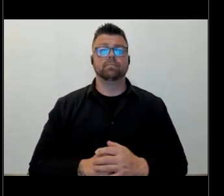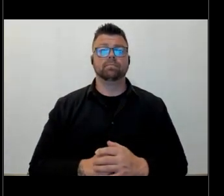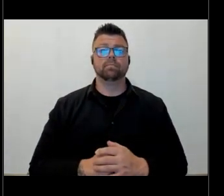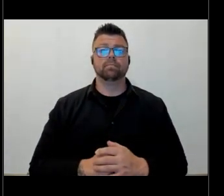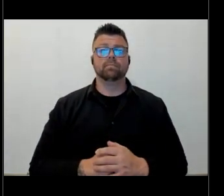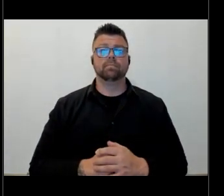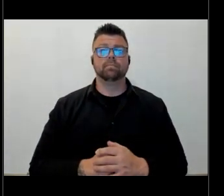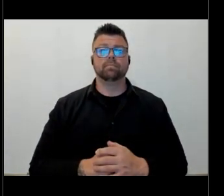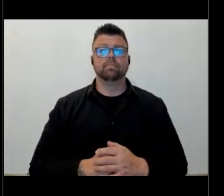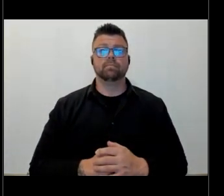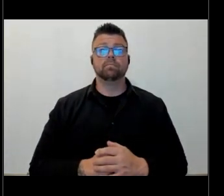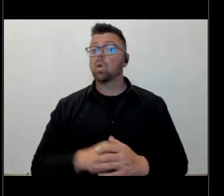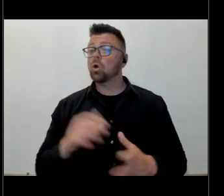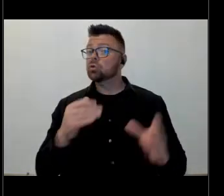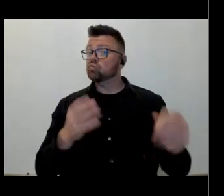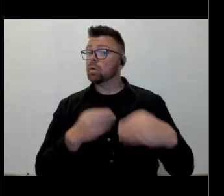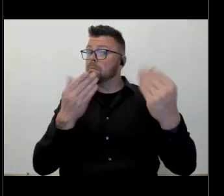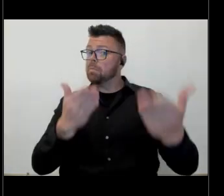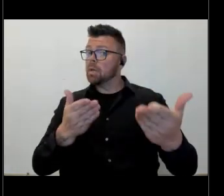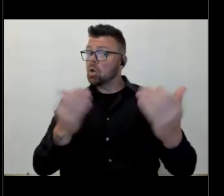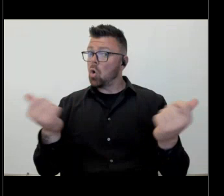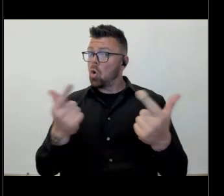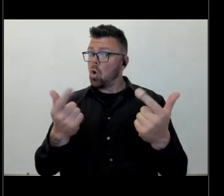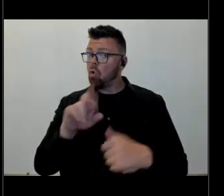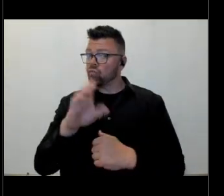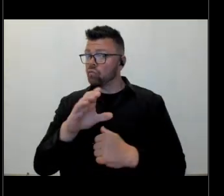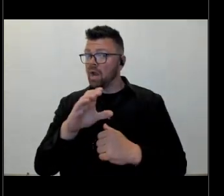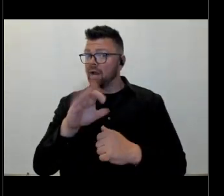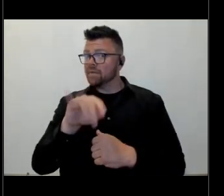It is recommended that all recreational facilities